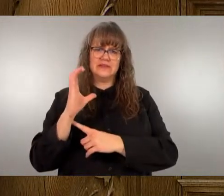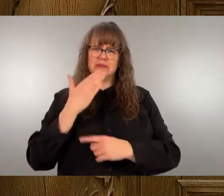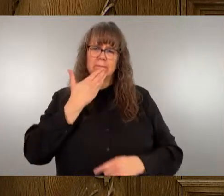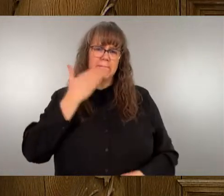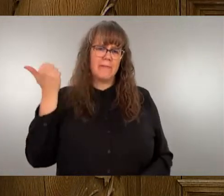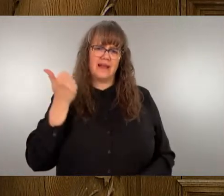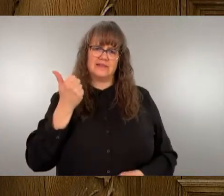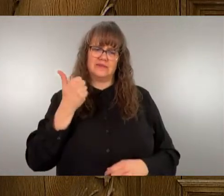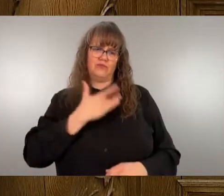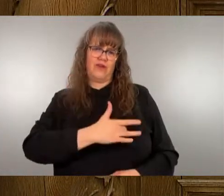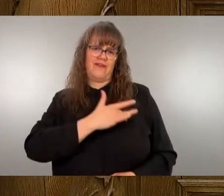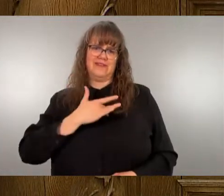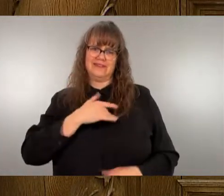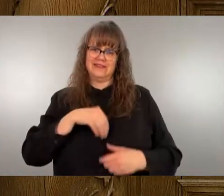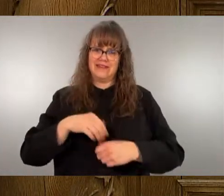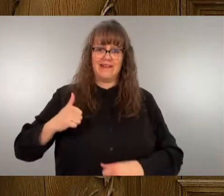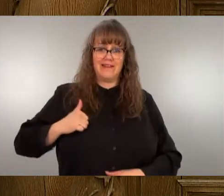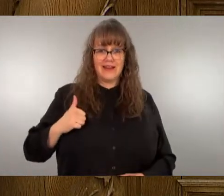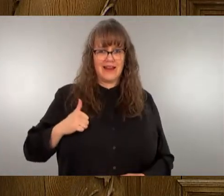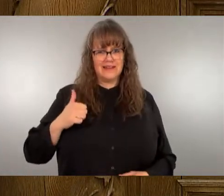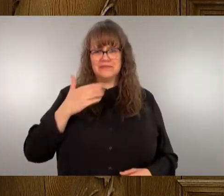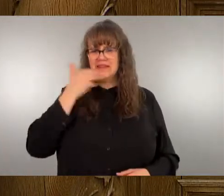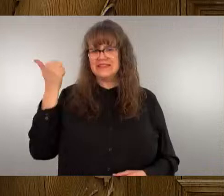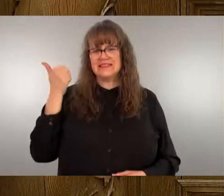true North, strong and free.